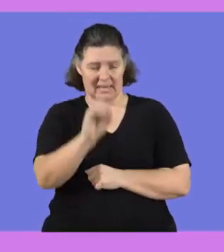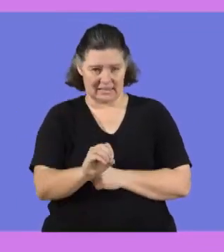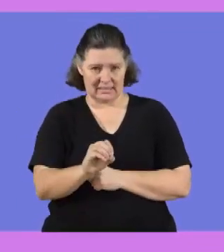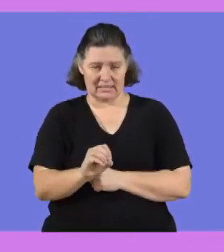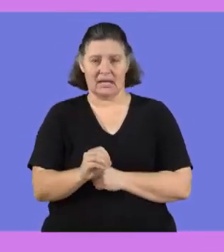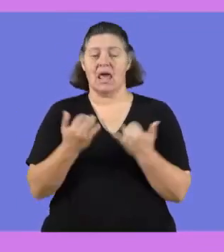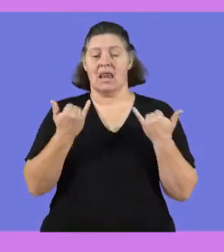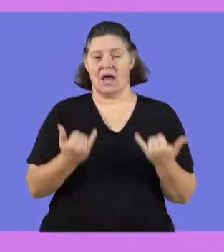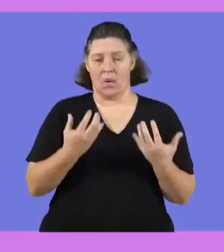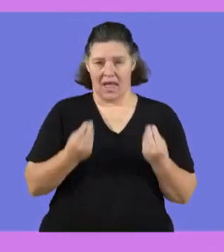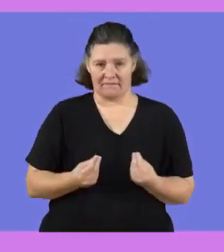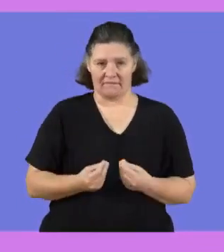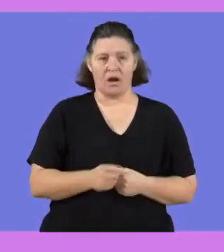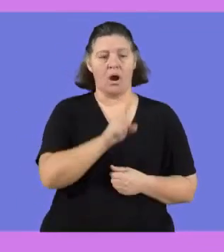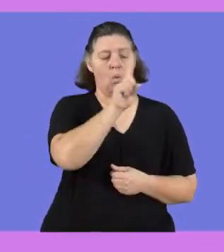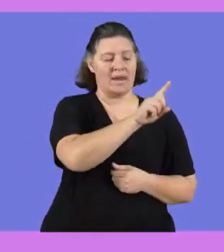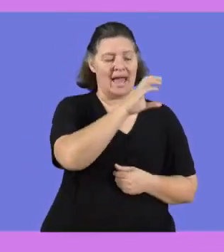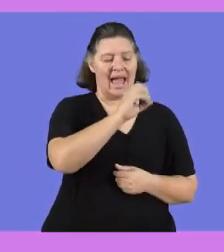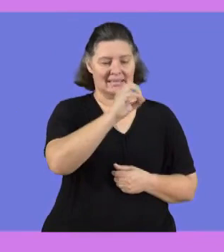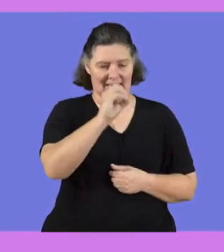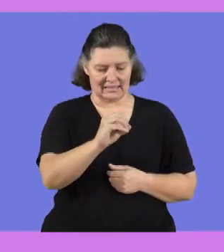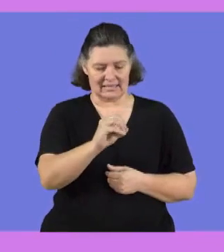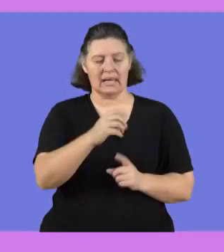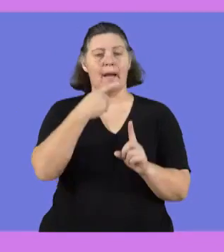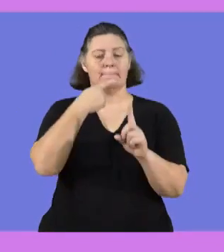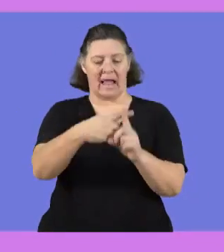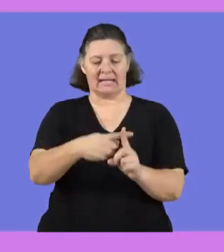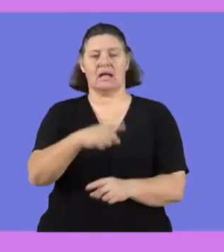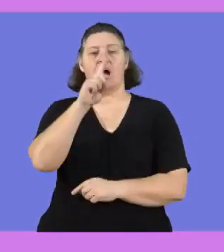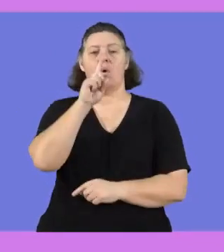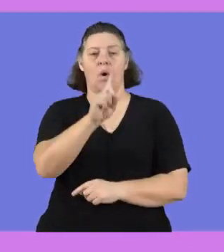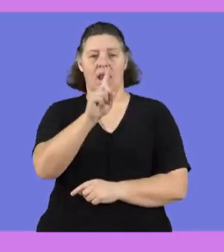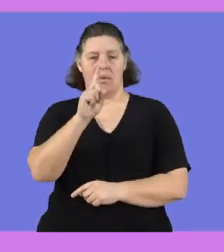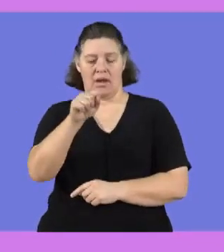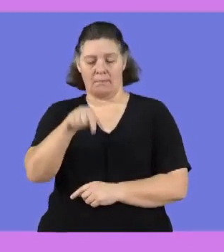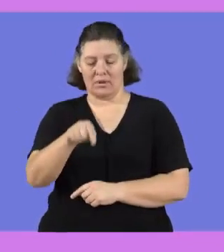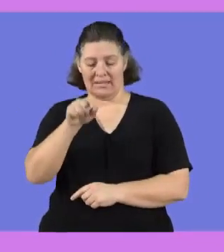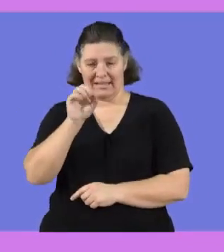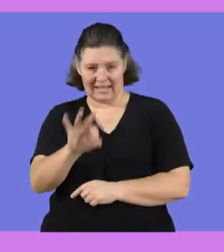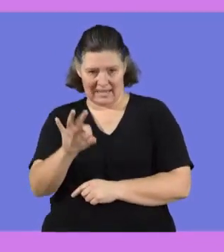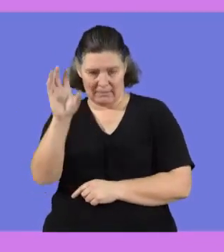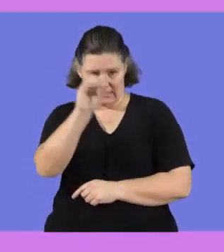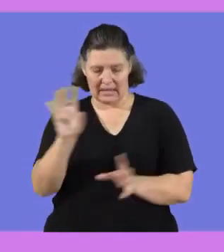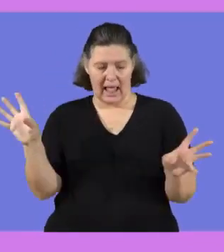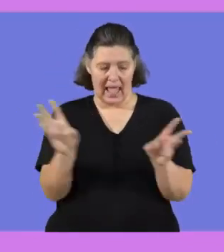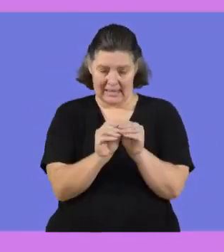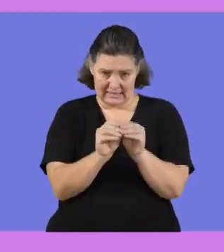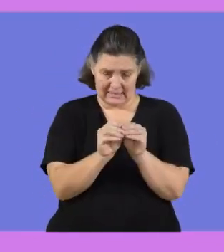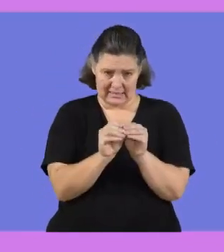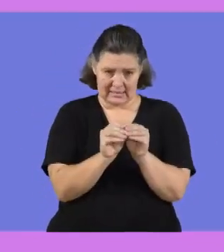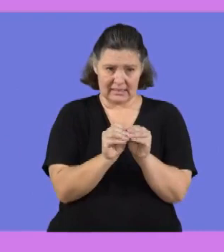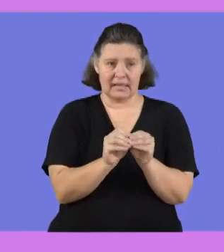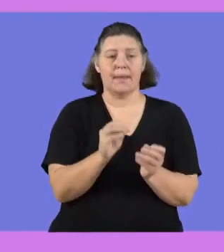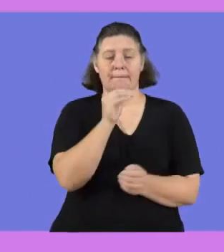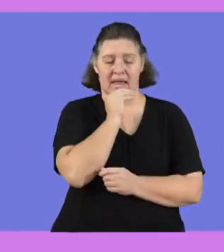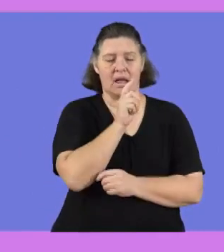11.3%, then we are going to have 100%. Remember, 19.99 rand is 100%. So